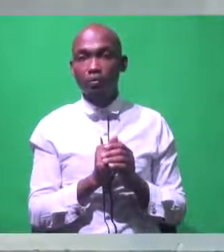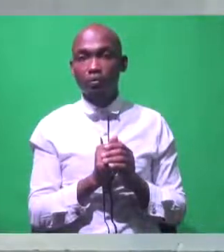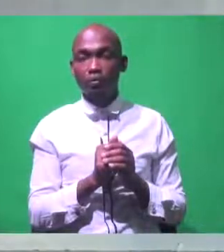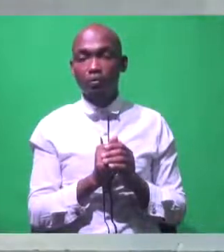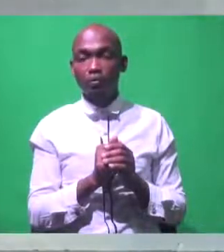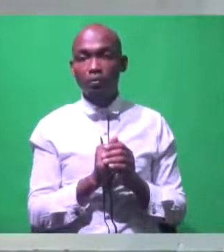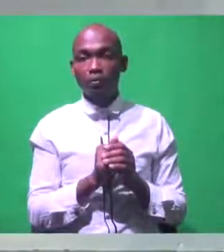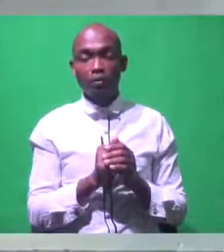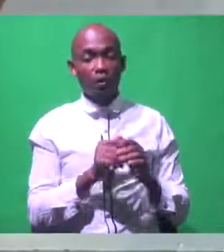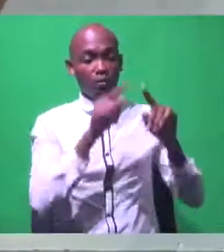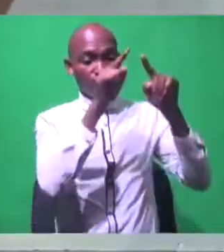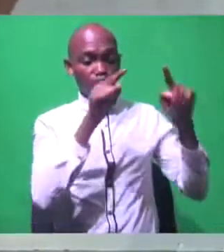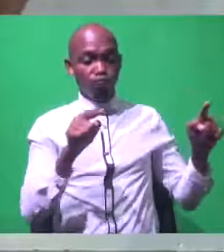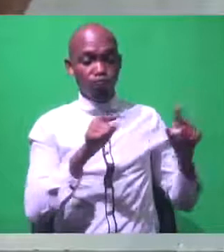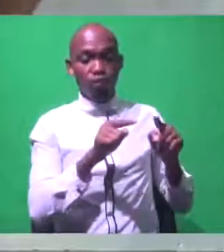a pyramid